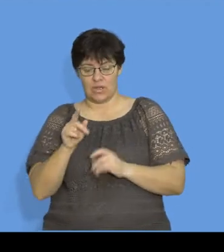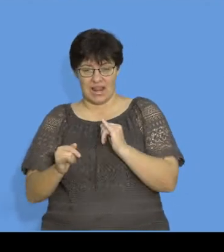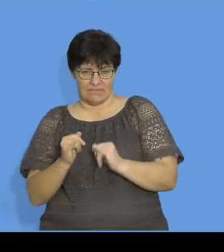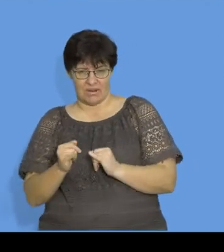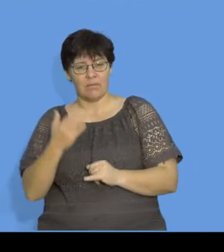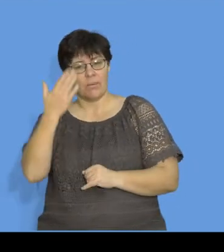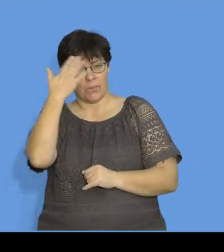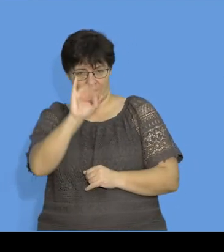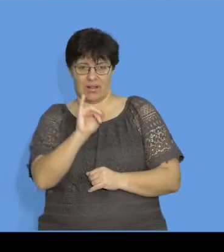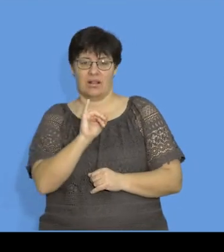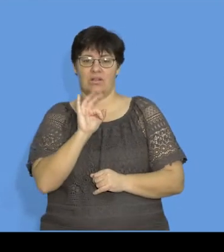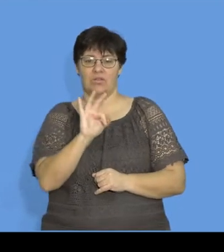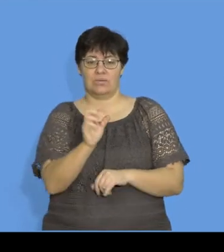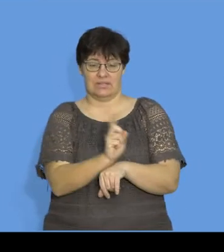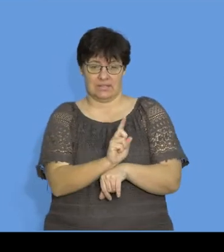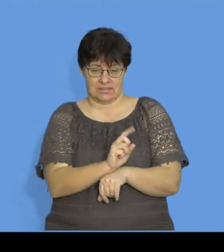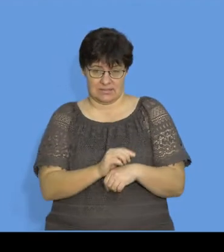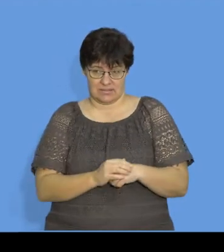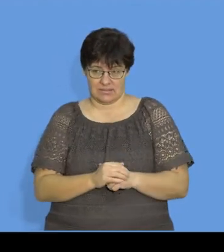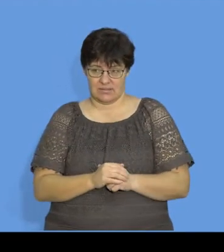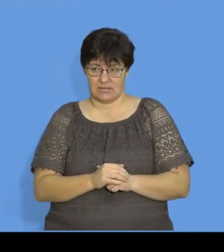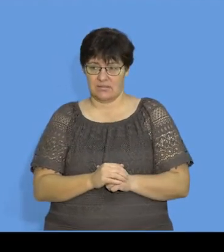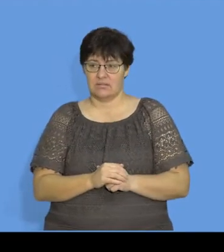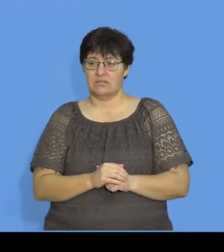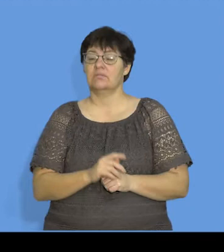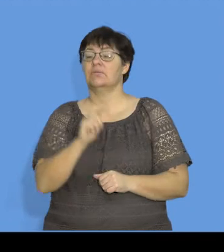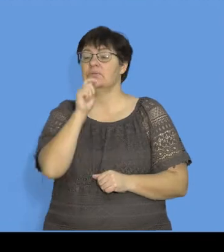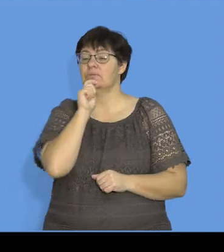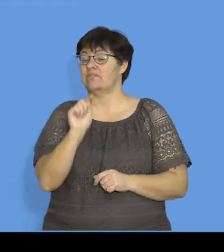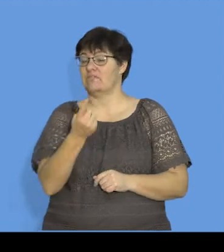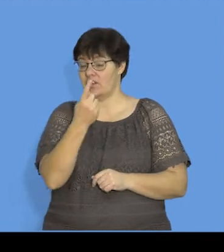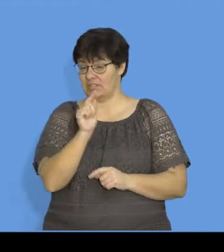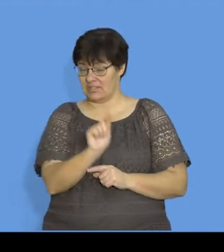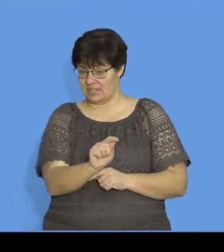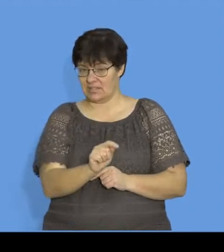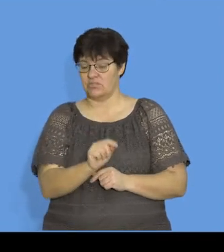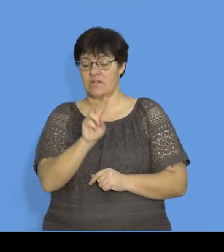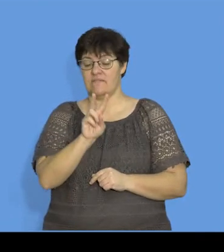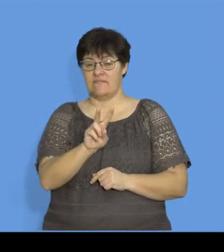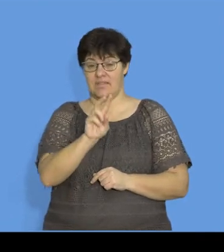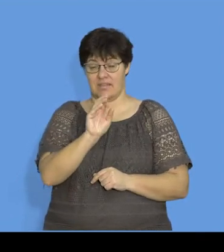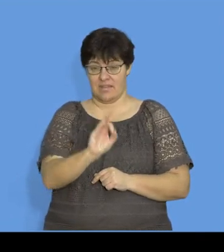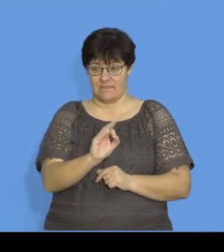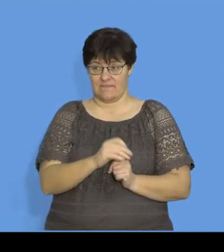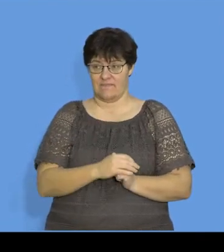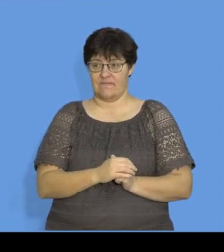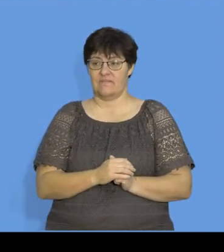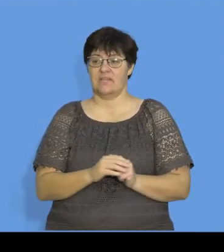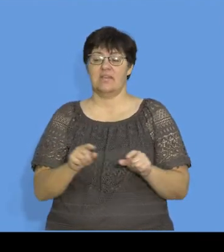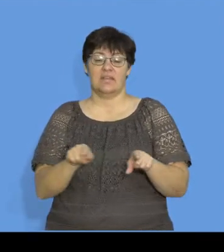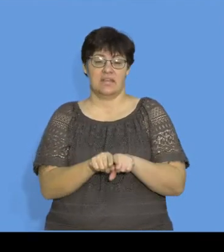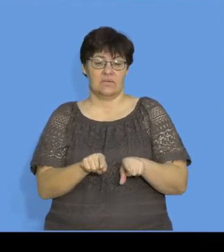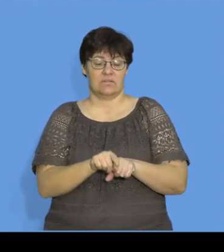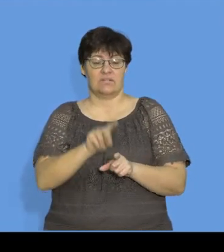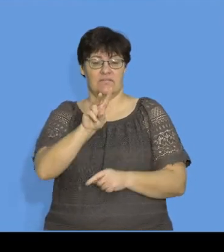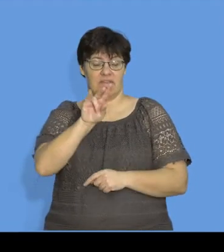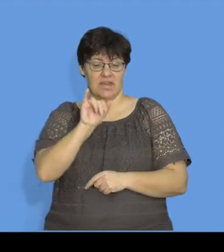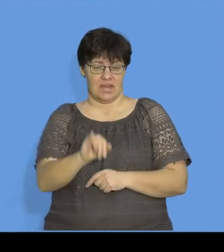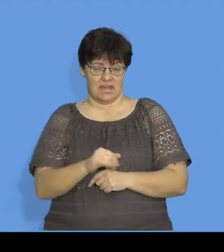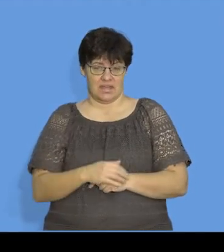know is 3 seconds. We're going to use the first equation. So VF equals